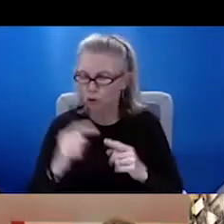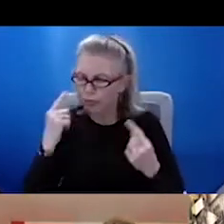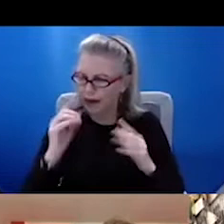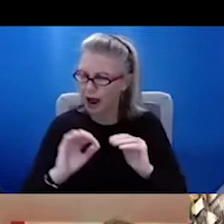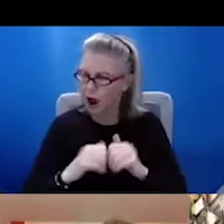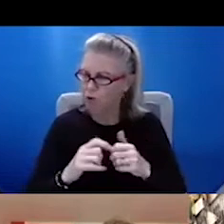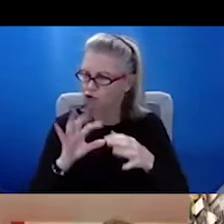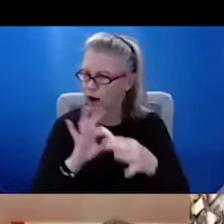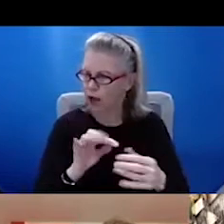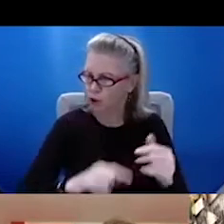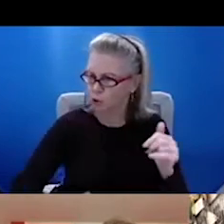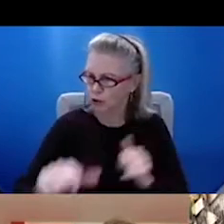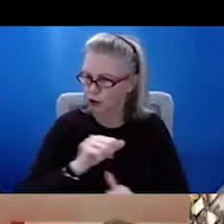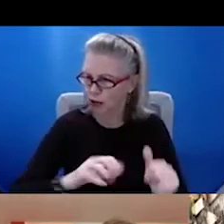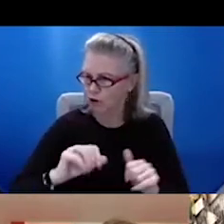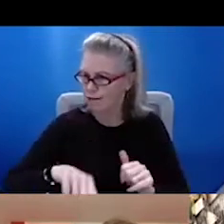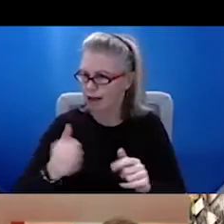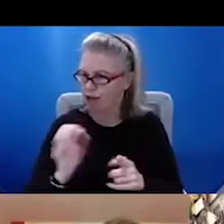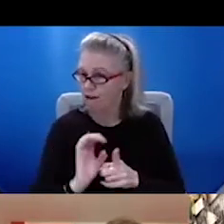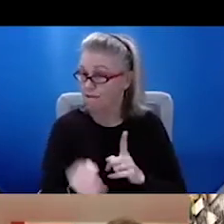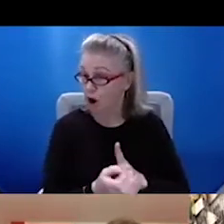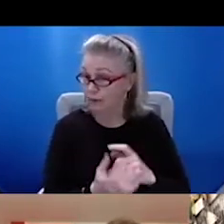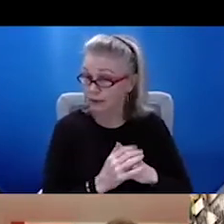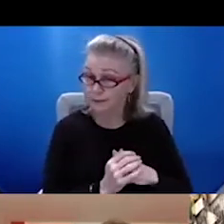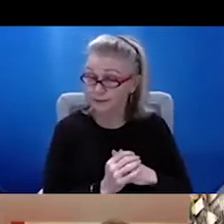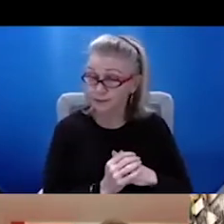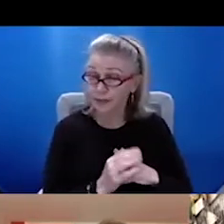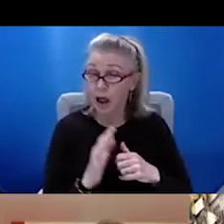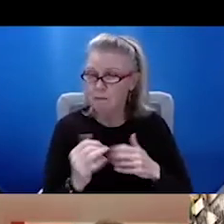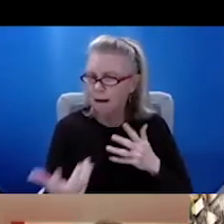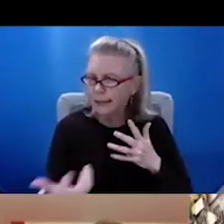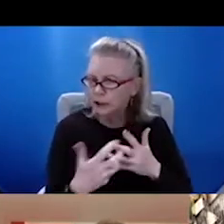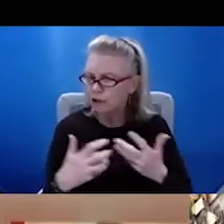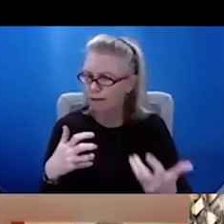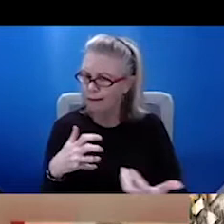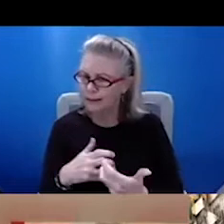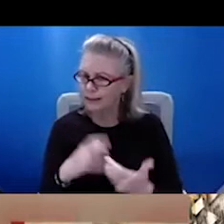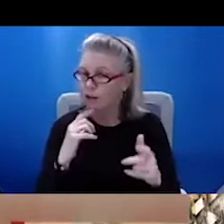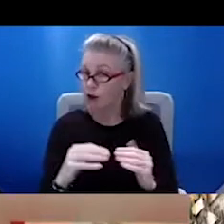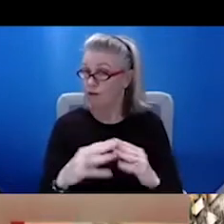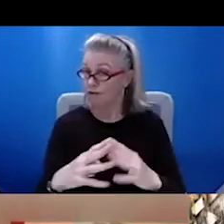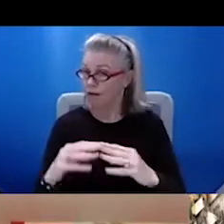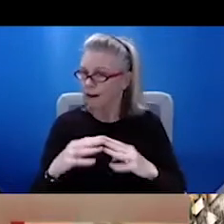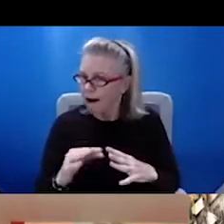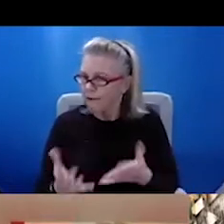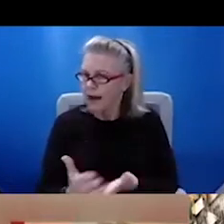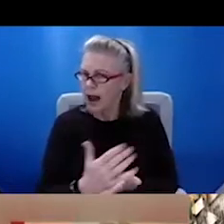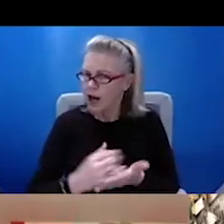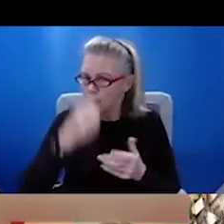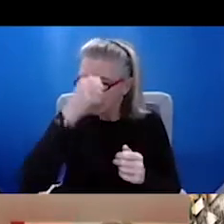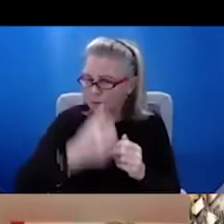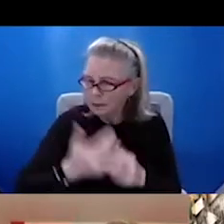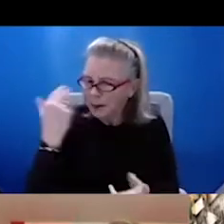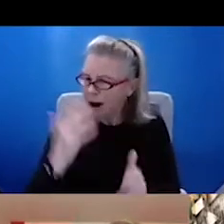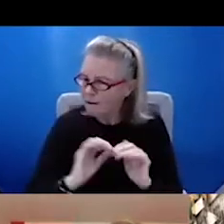relate to each other and our environments otherwise by interlacing the reactivation of collective memories of water cosmologies and